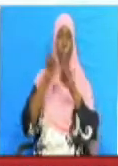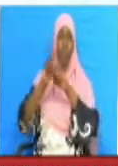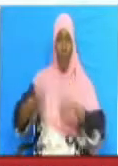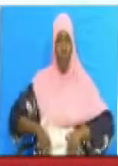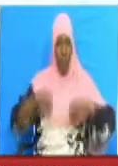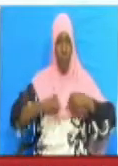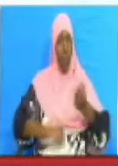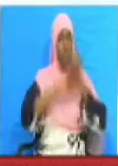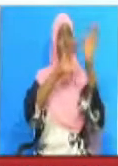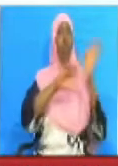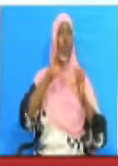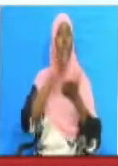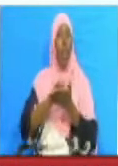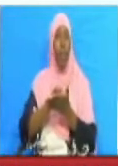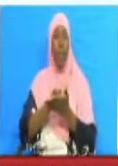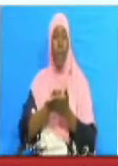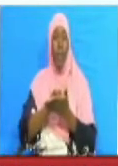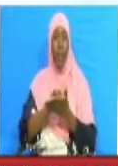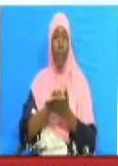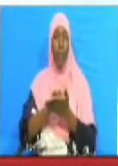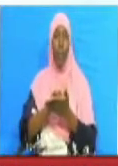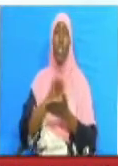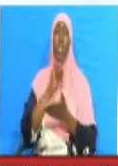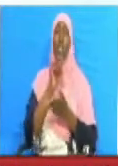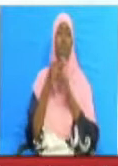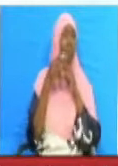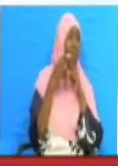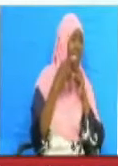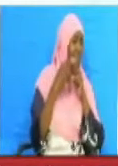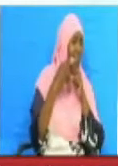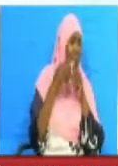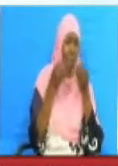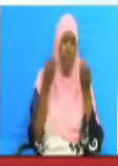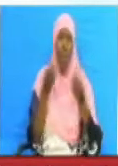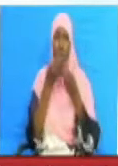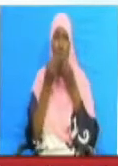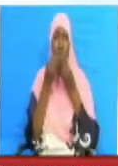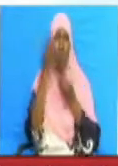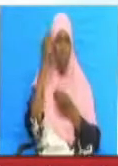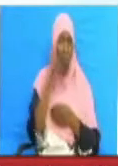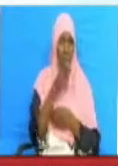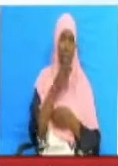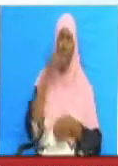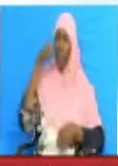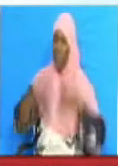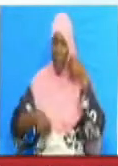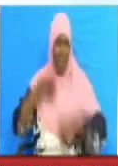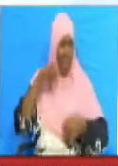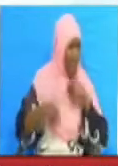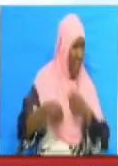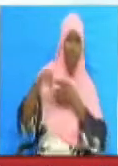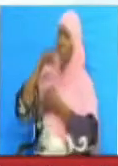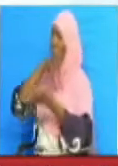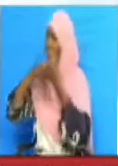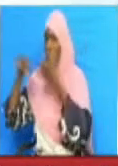We are not very keen to give people food because it causes stampede, it causes confusion, and it has